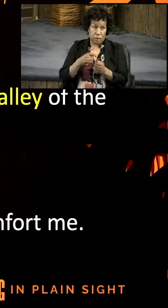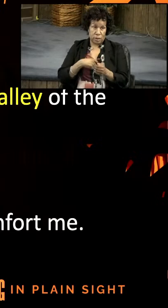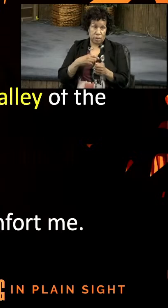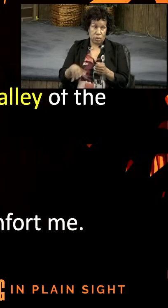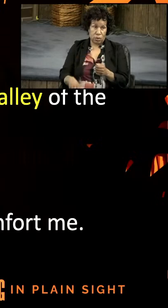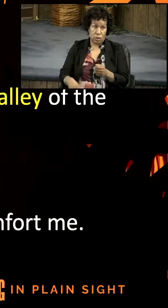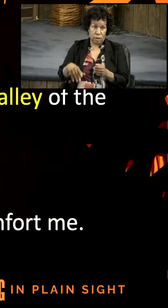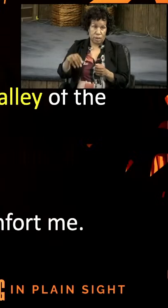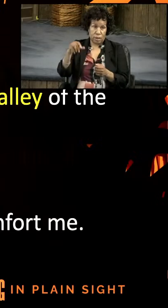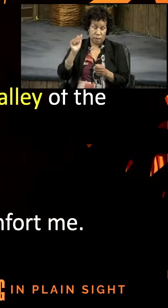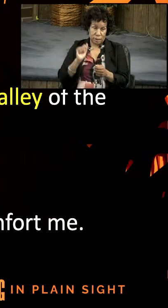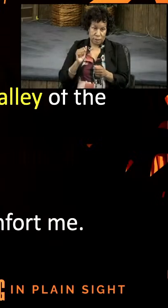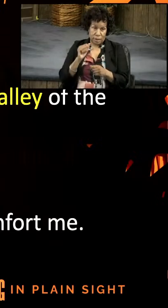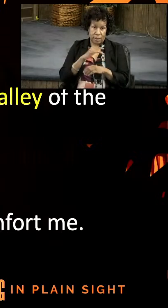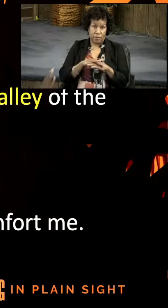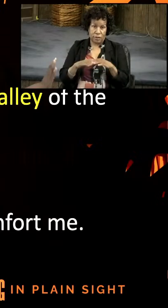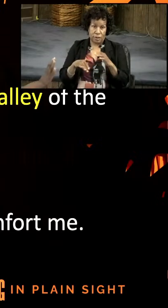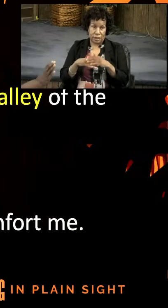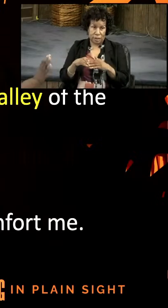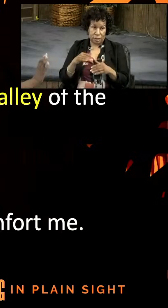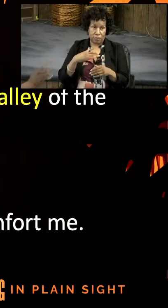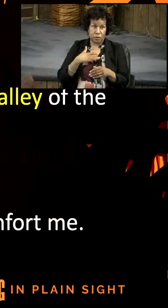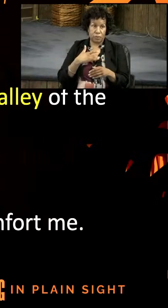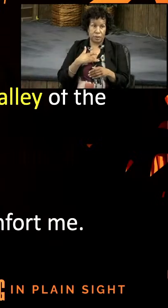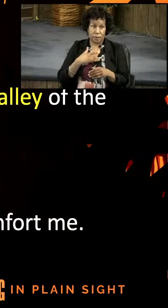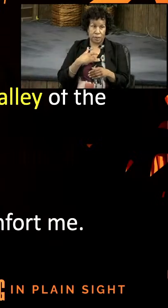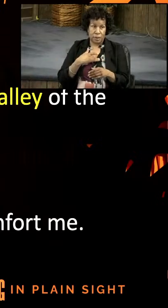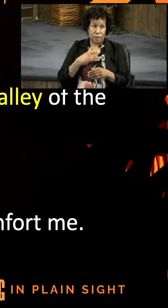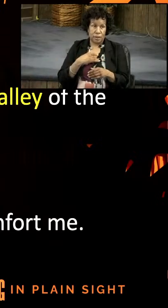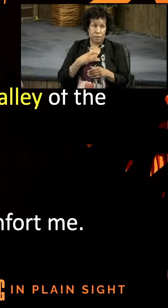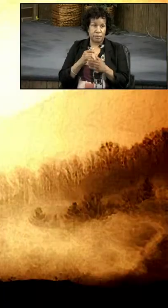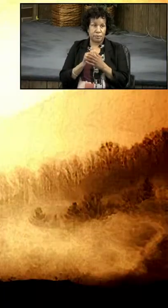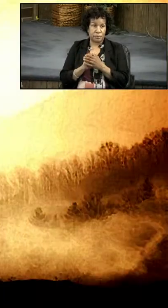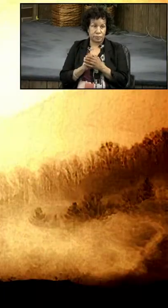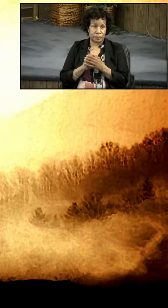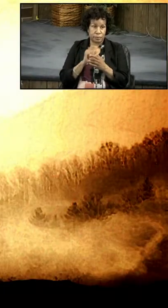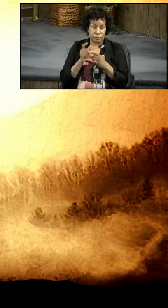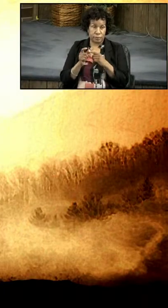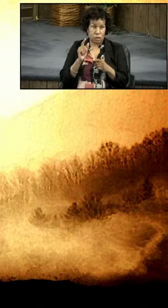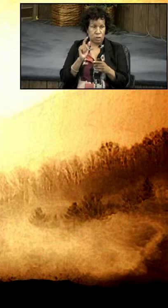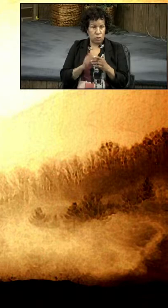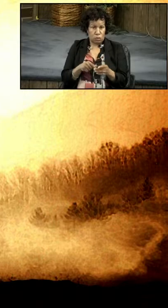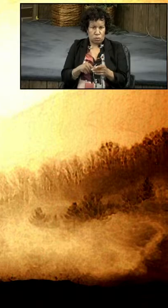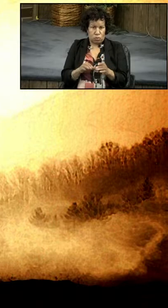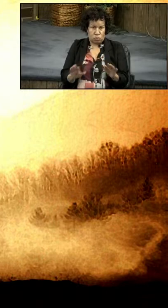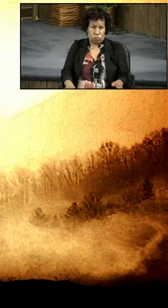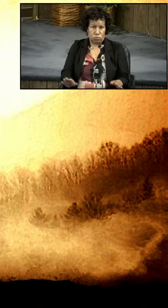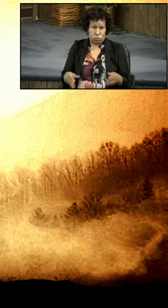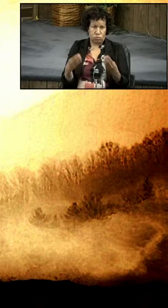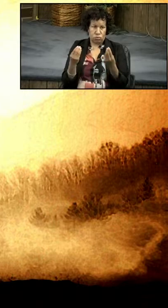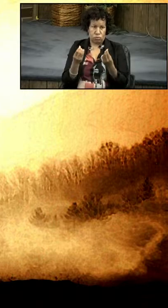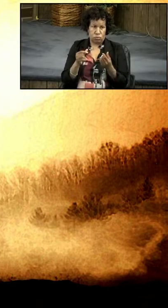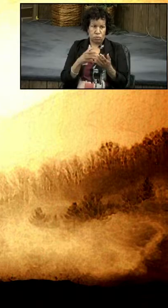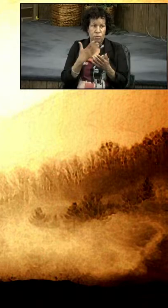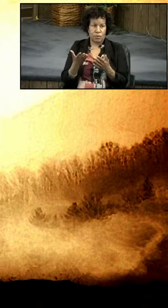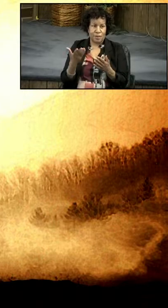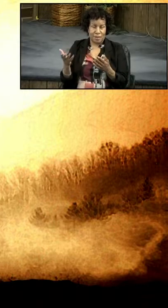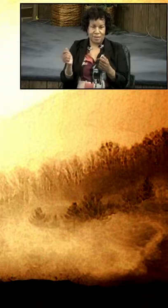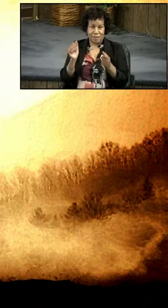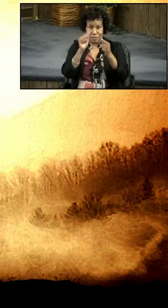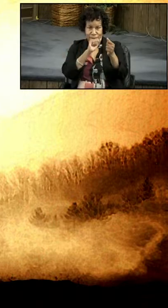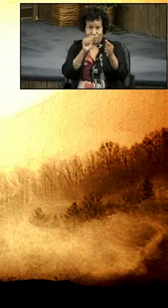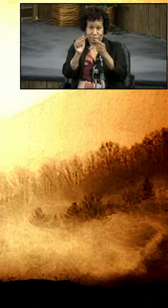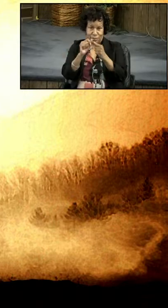me. Your rod and your staff, they comfort me. And he said, what is this little thing that y'all sent to battle